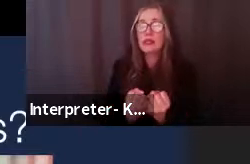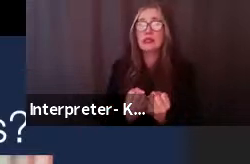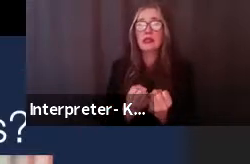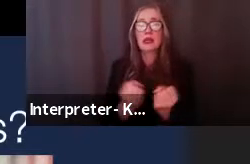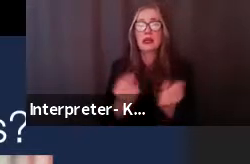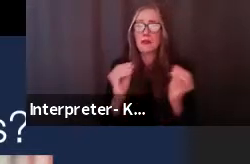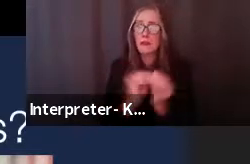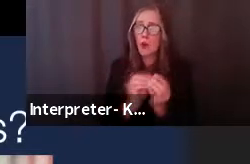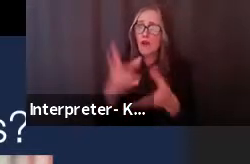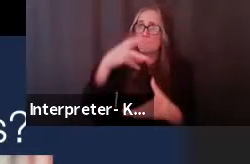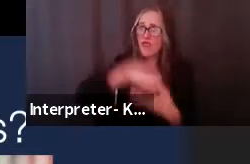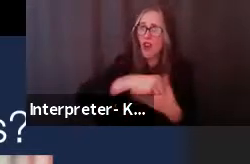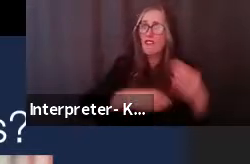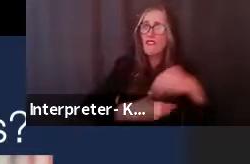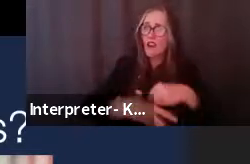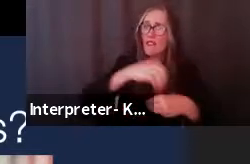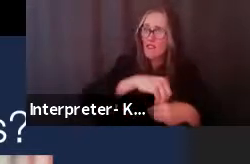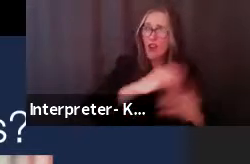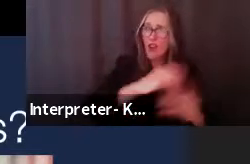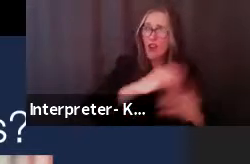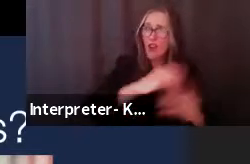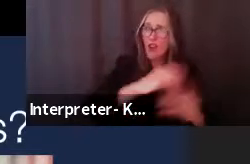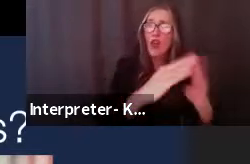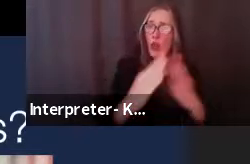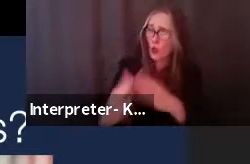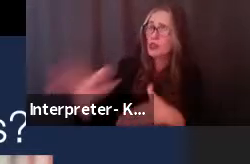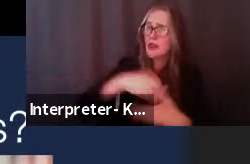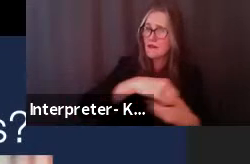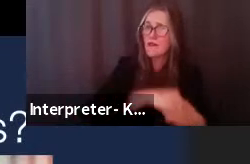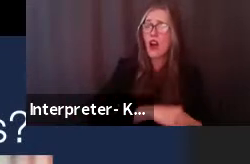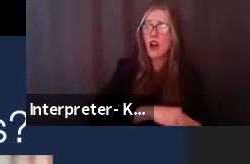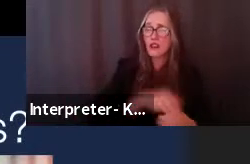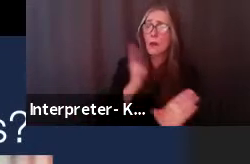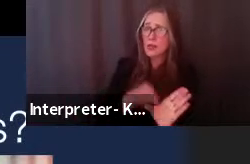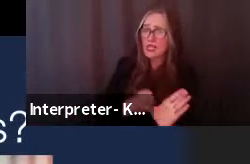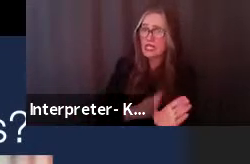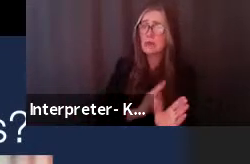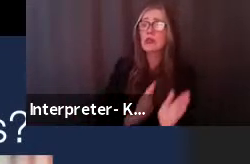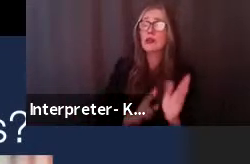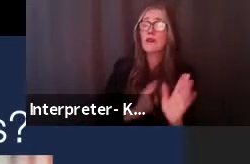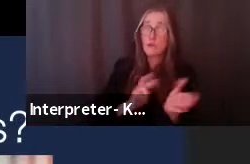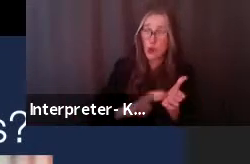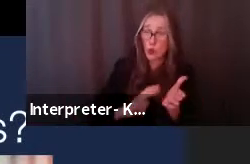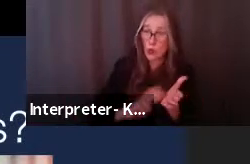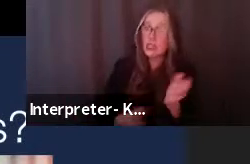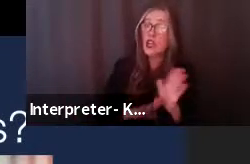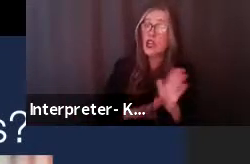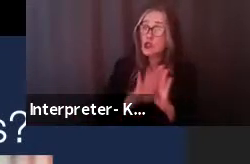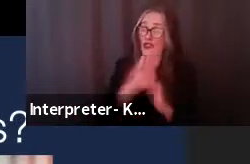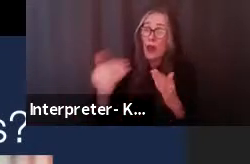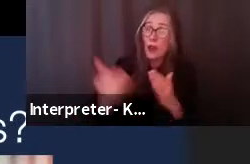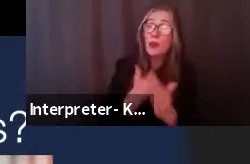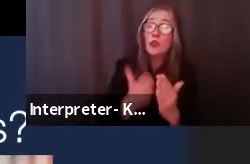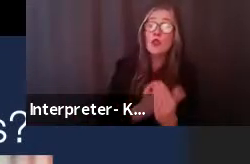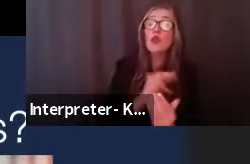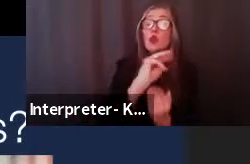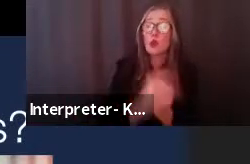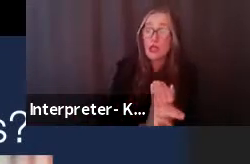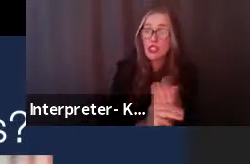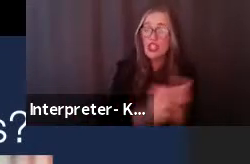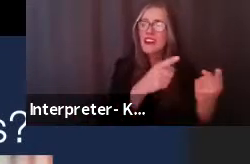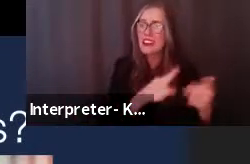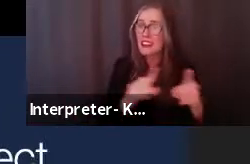and involving and working with the community and participatory research and in development of curriculum events and publications